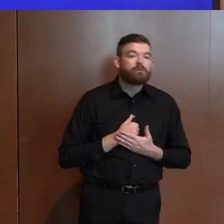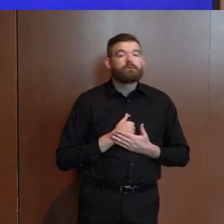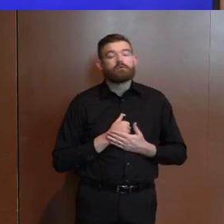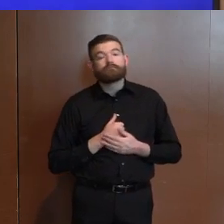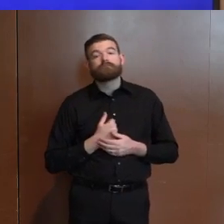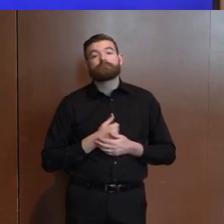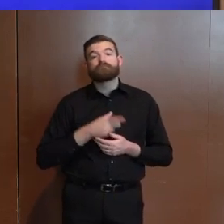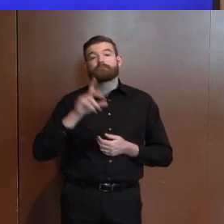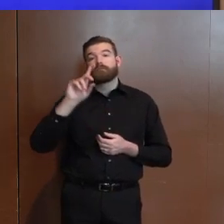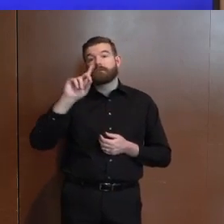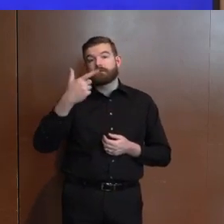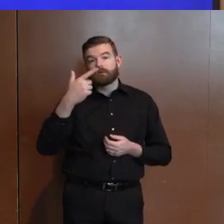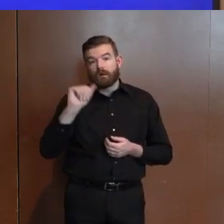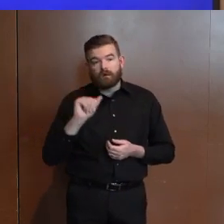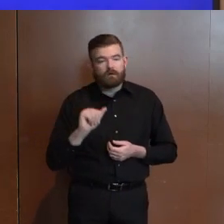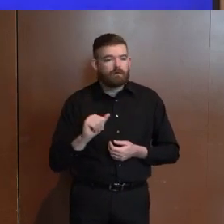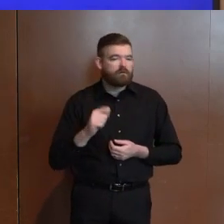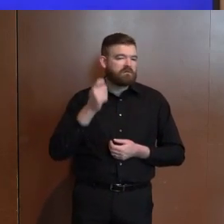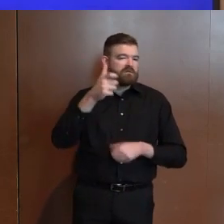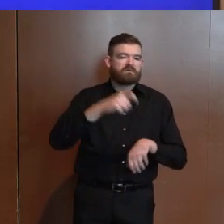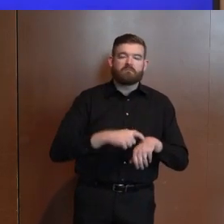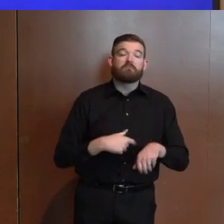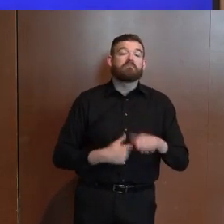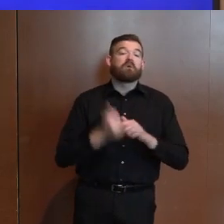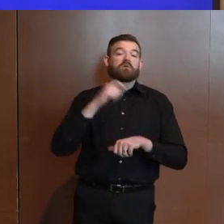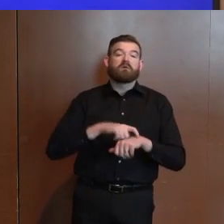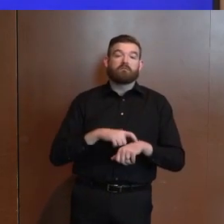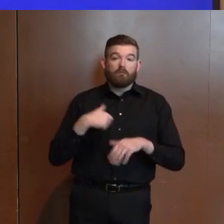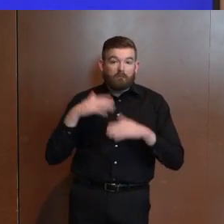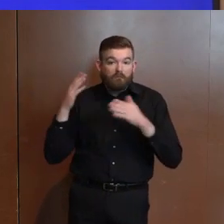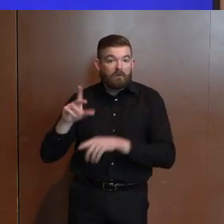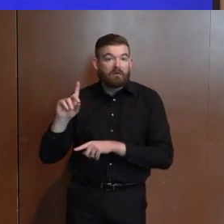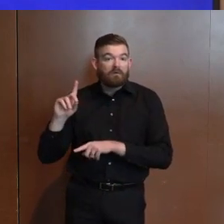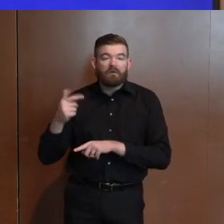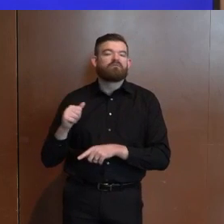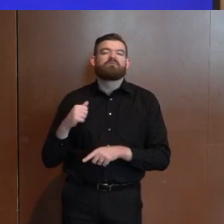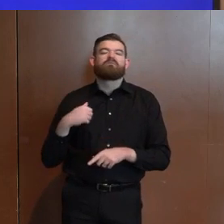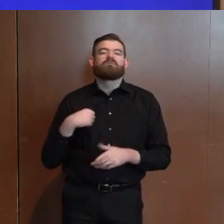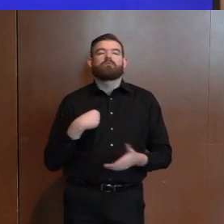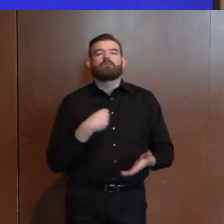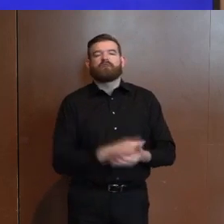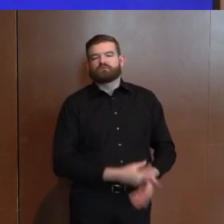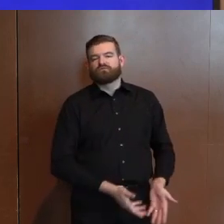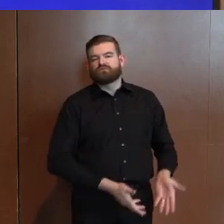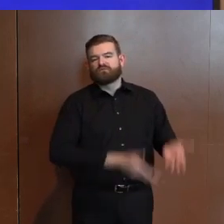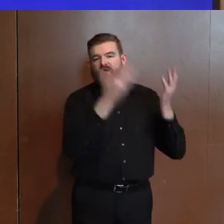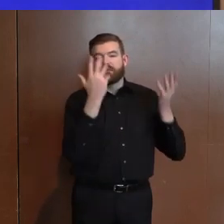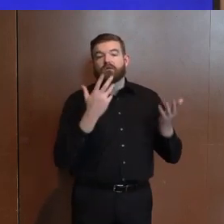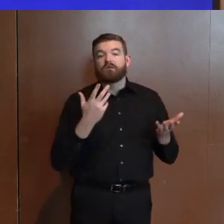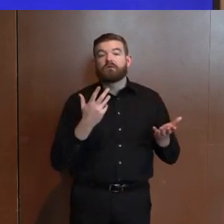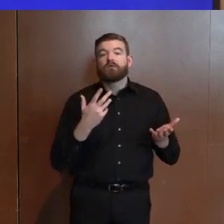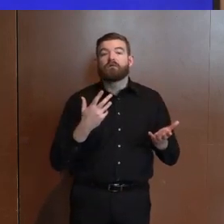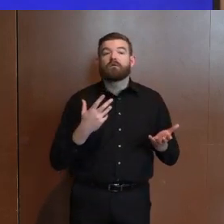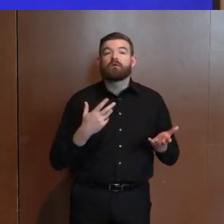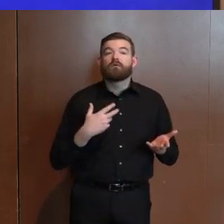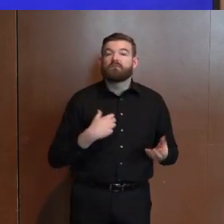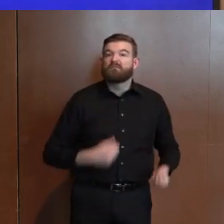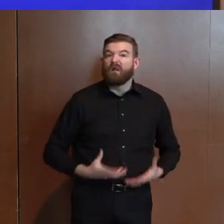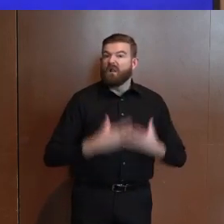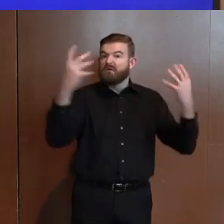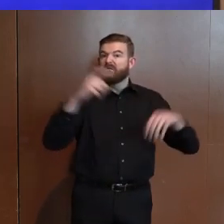that I normally spend on the DGA is raising money. I haven't spent a minute on raising money in the past month for anything other than